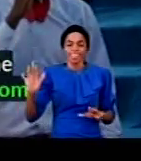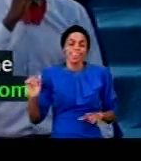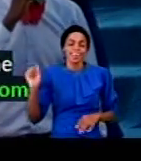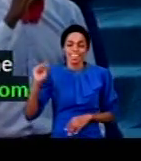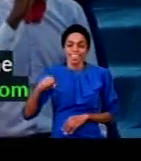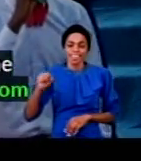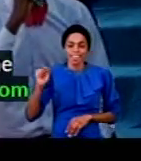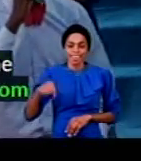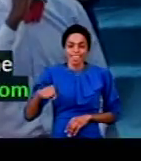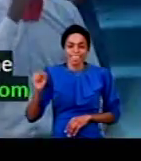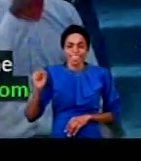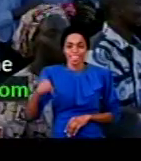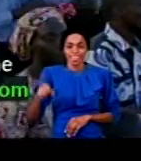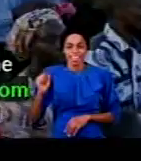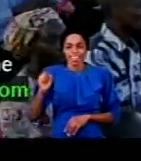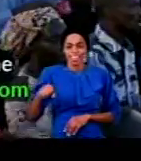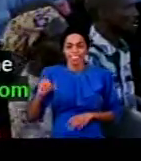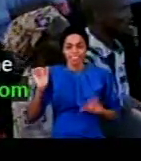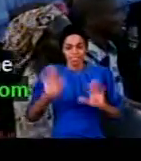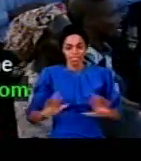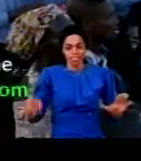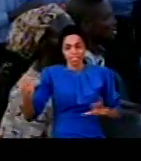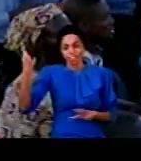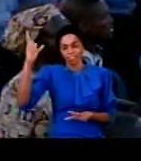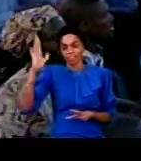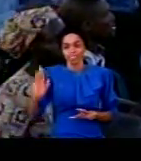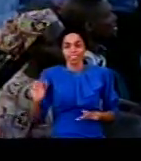Oh, children of God.